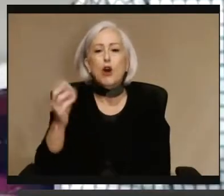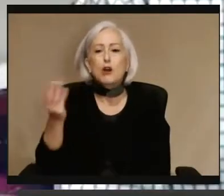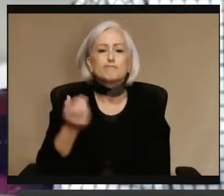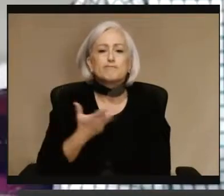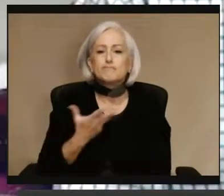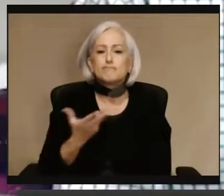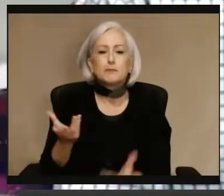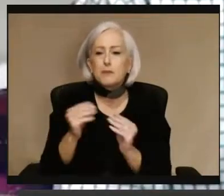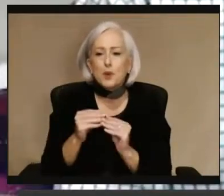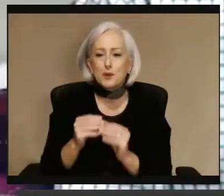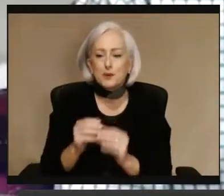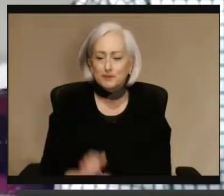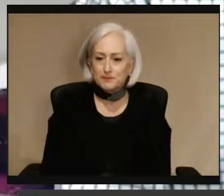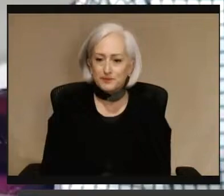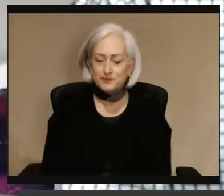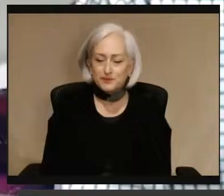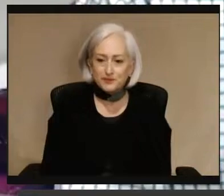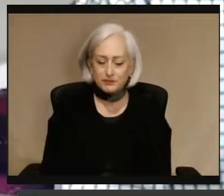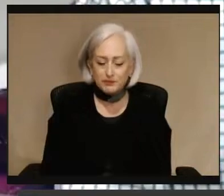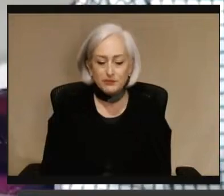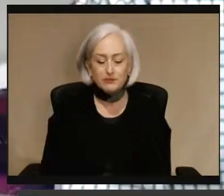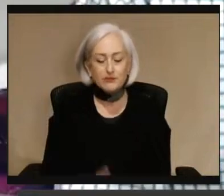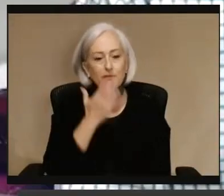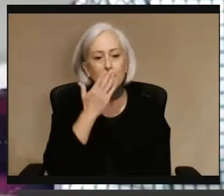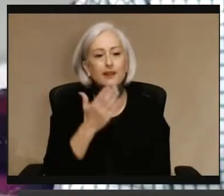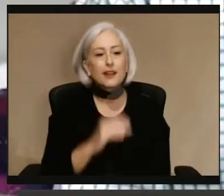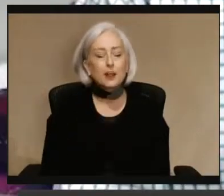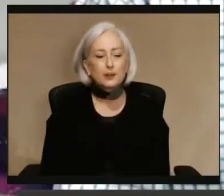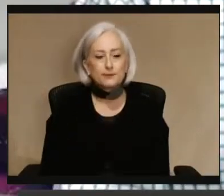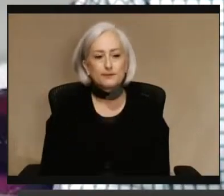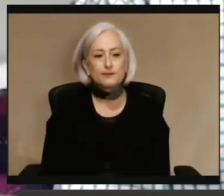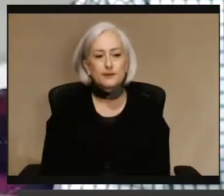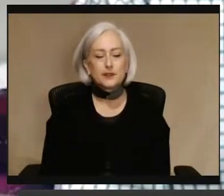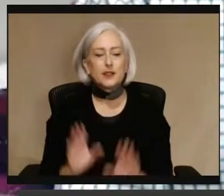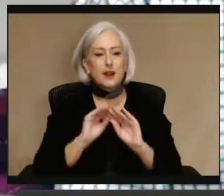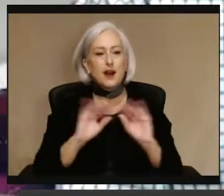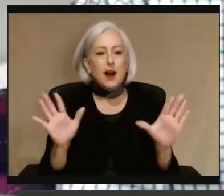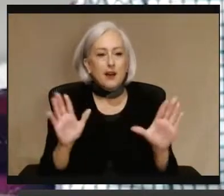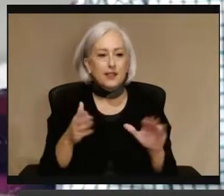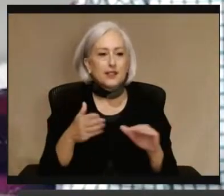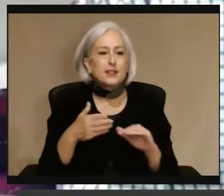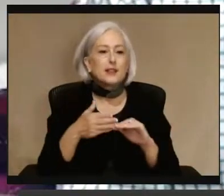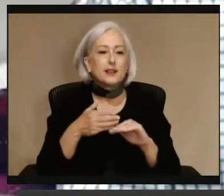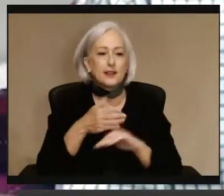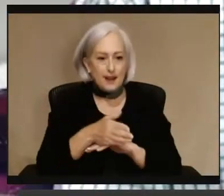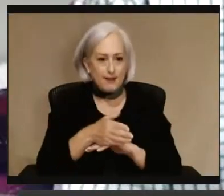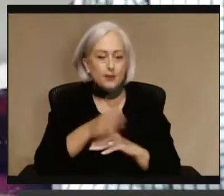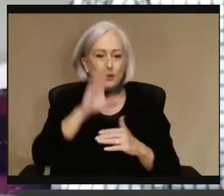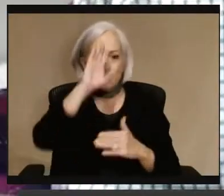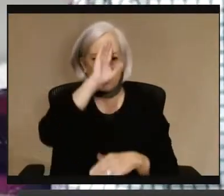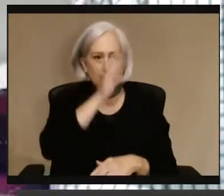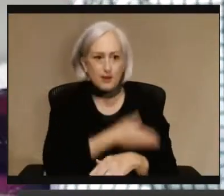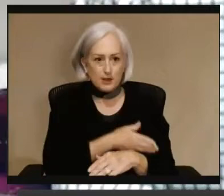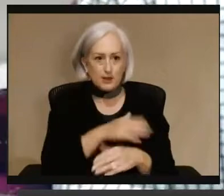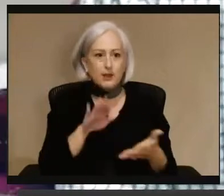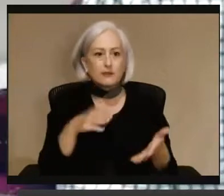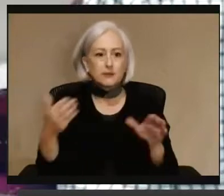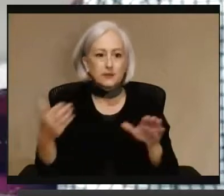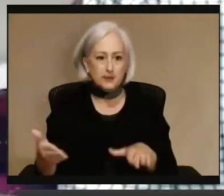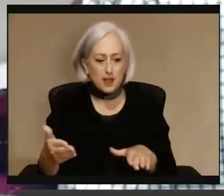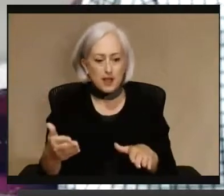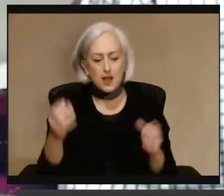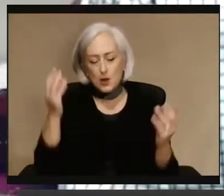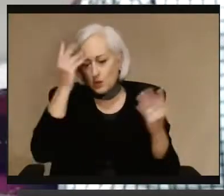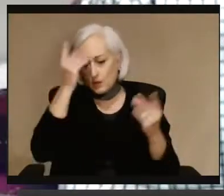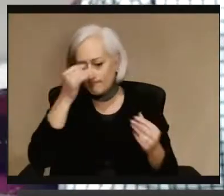Yeah, well, thank you. So, obviously after our loss, we really were all trying to figure out how we would go forward in